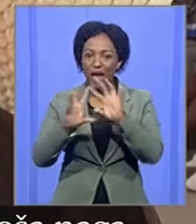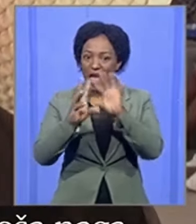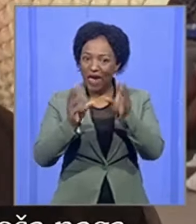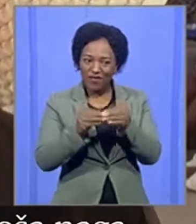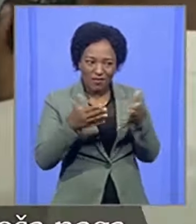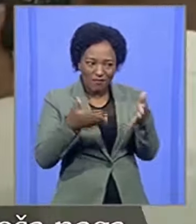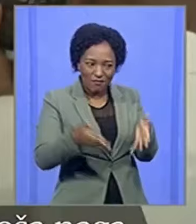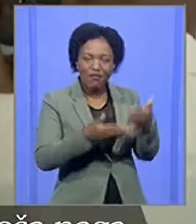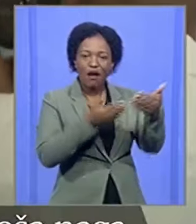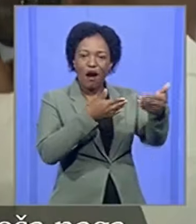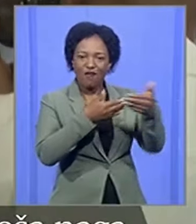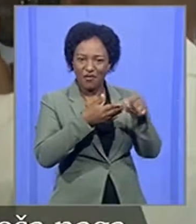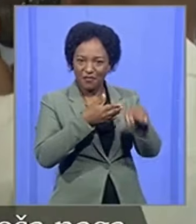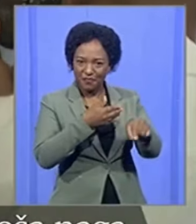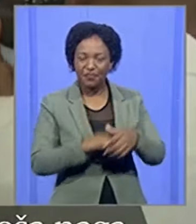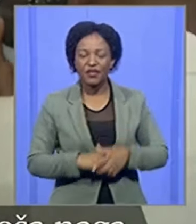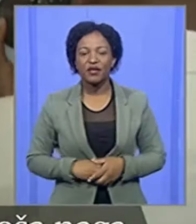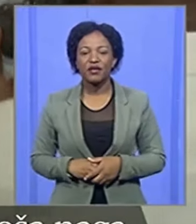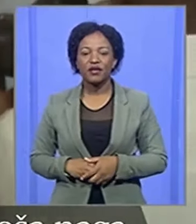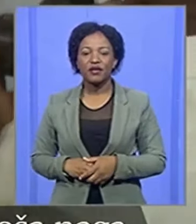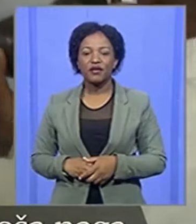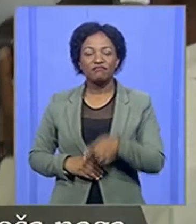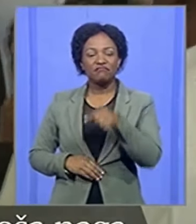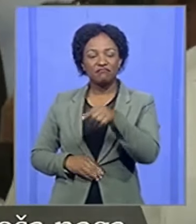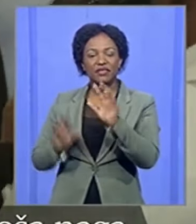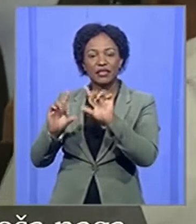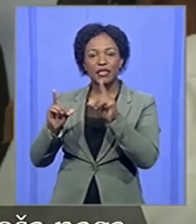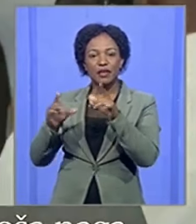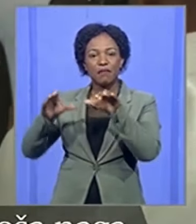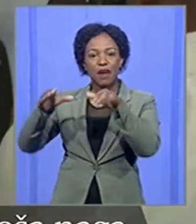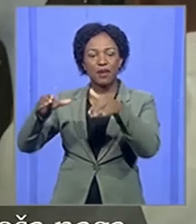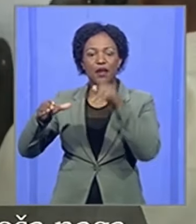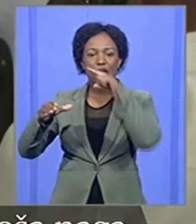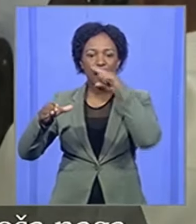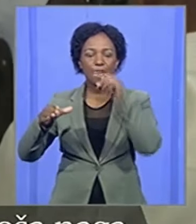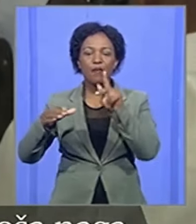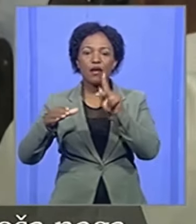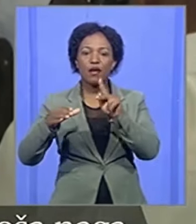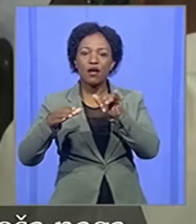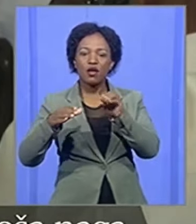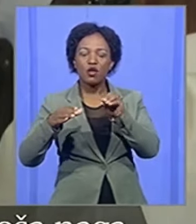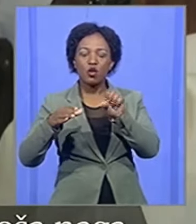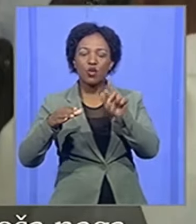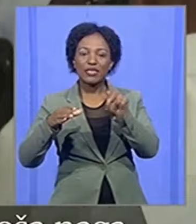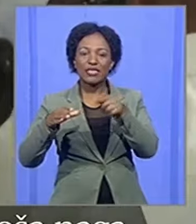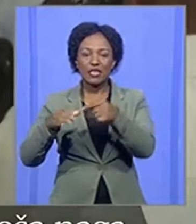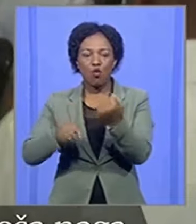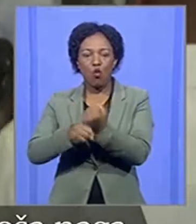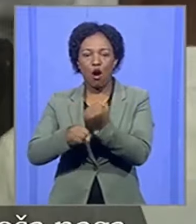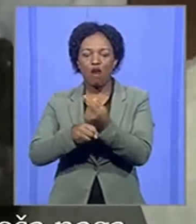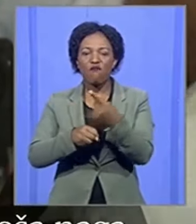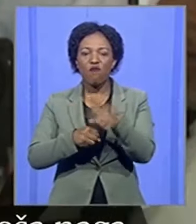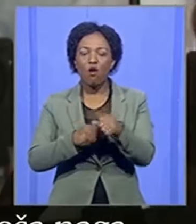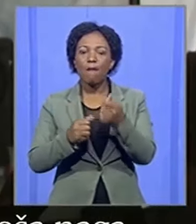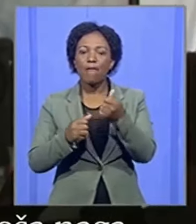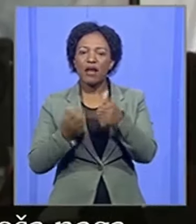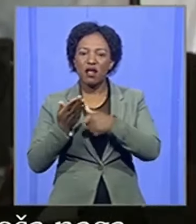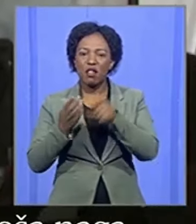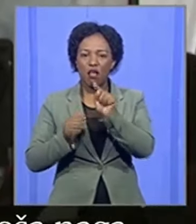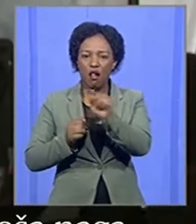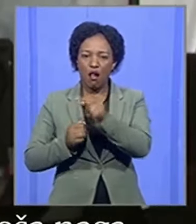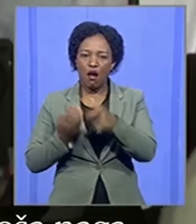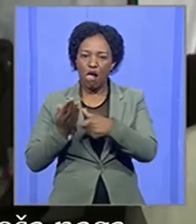ntho ngwe le ngwe. Kgoro e tsebagaditše gape motšhini wa go bitšwa kiosk wo o šomago bjale ka motšhini wa go ntšha tšhelete fa o motho wa ka tsenago go ona